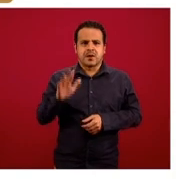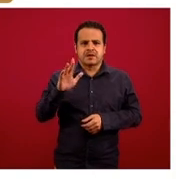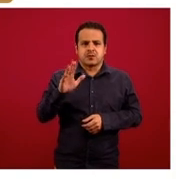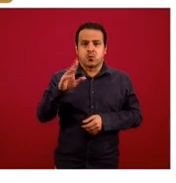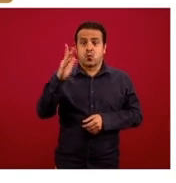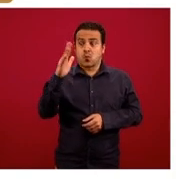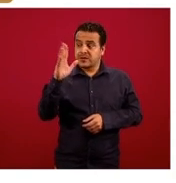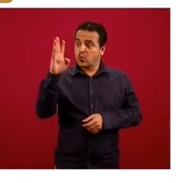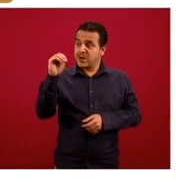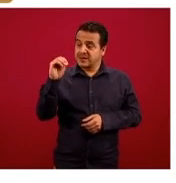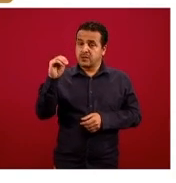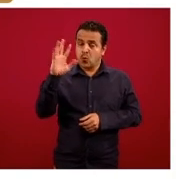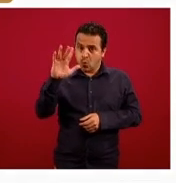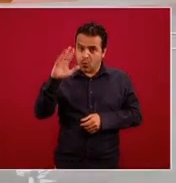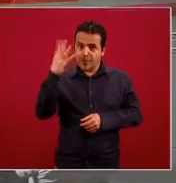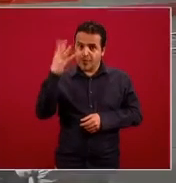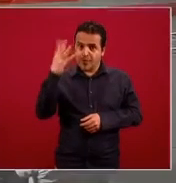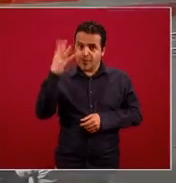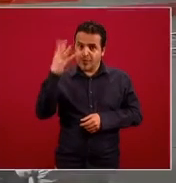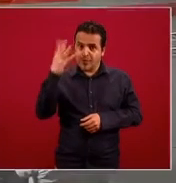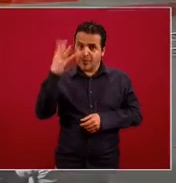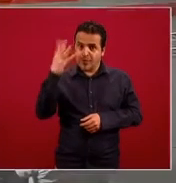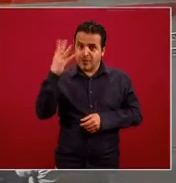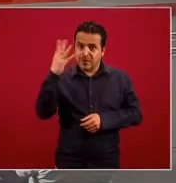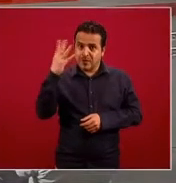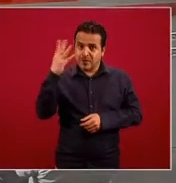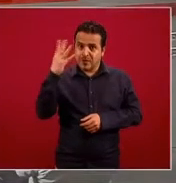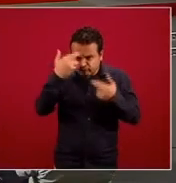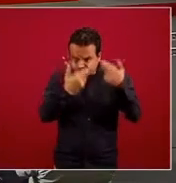suspect cases in the beginning. And unfortunately, we've had